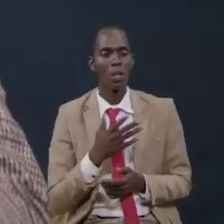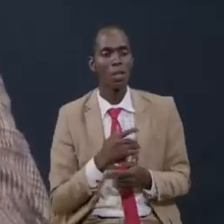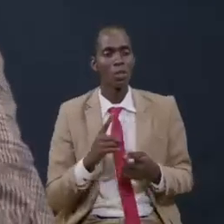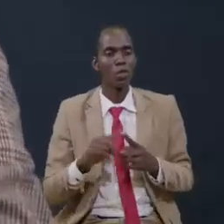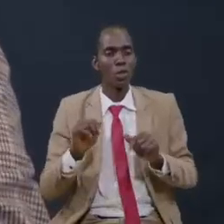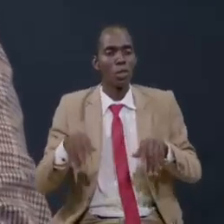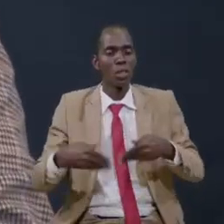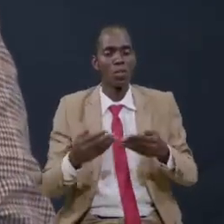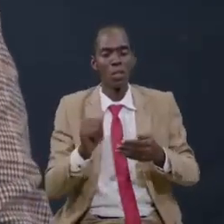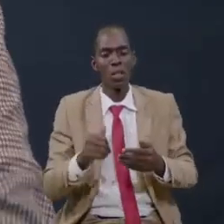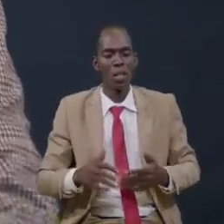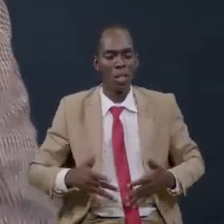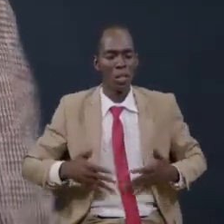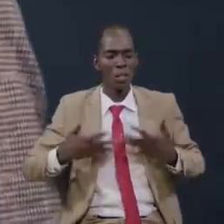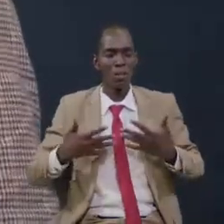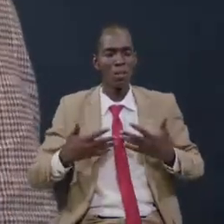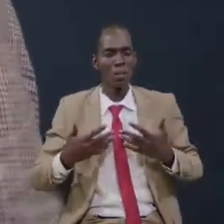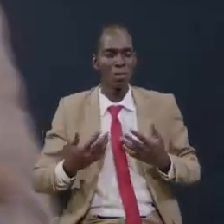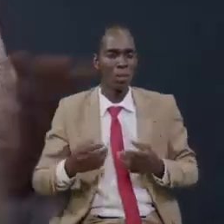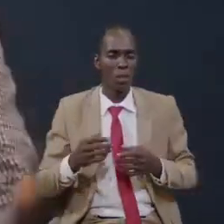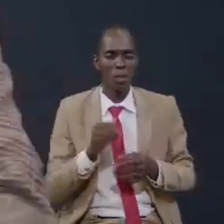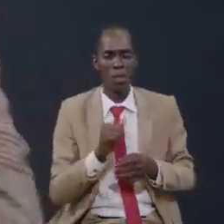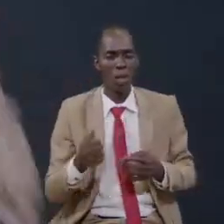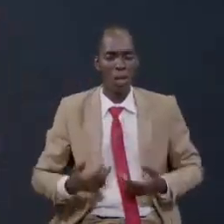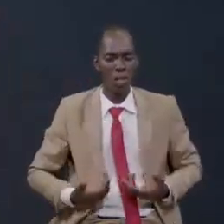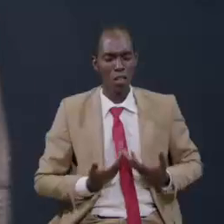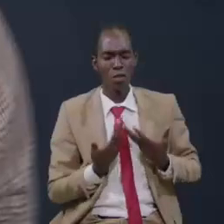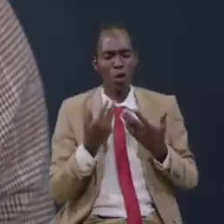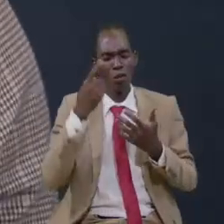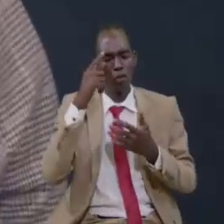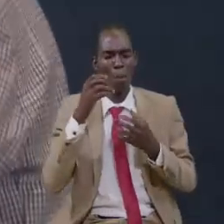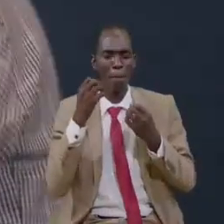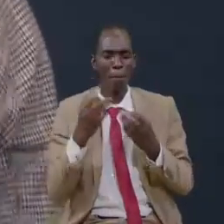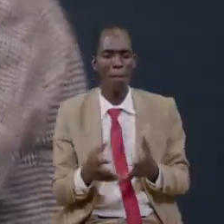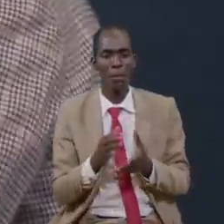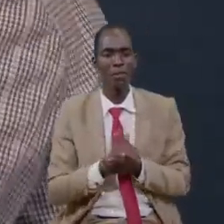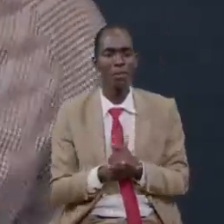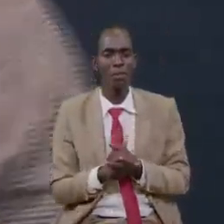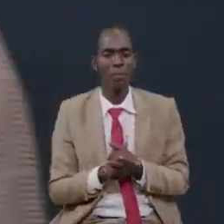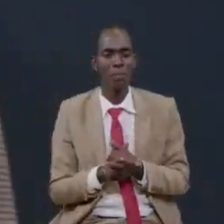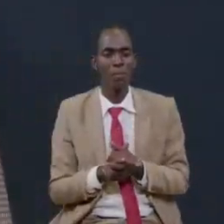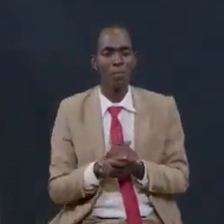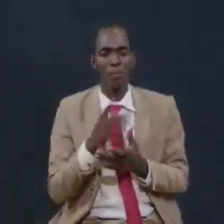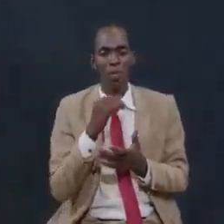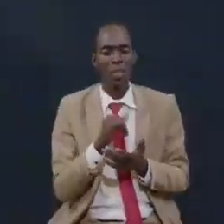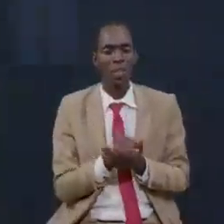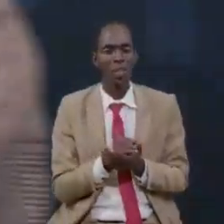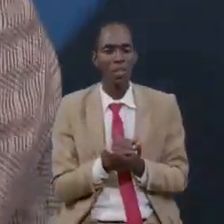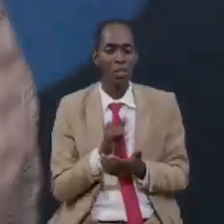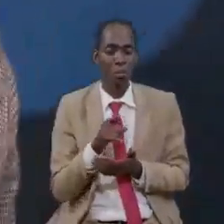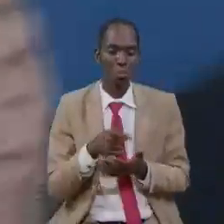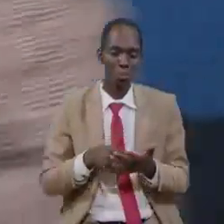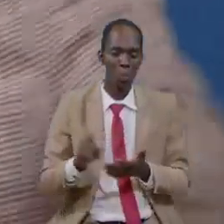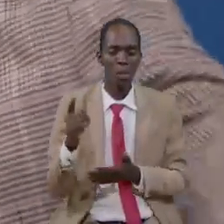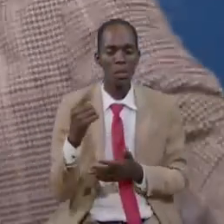a ransom for many, a ransom for many. He paid the price. And he